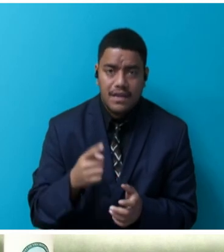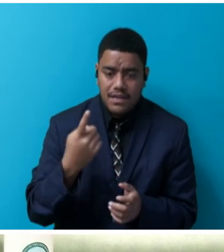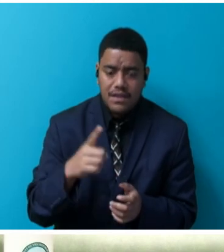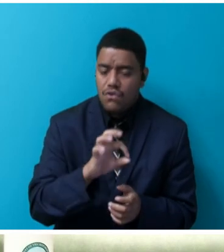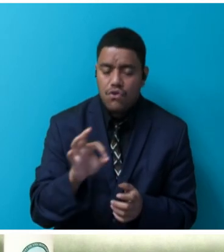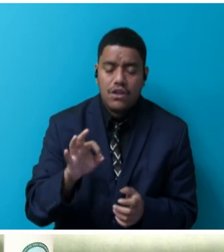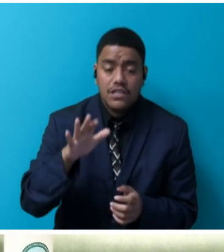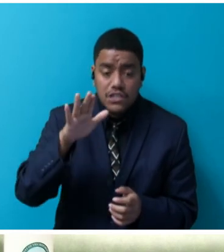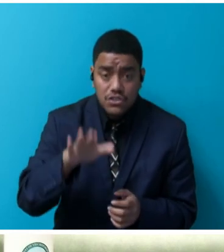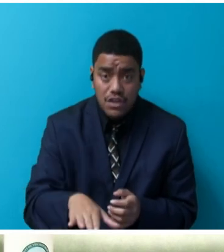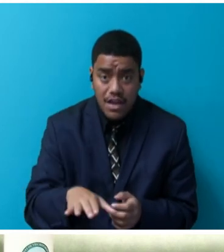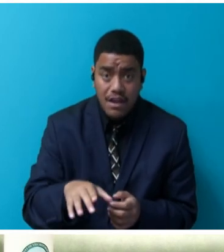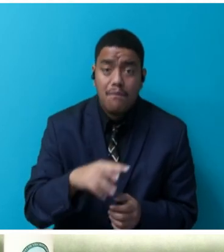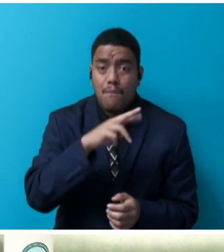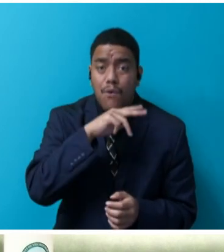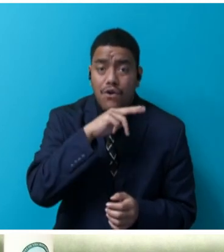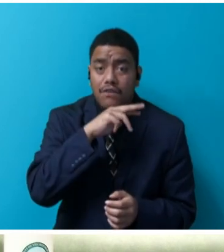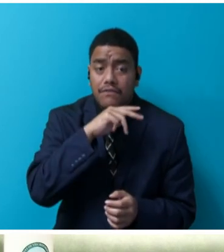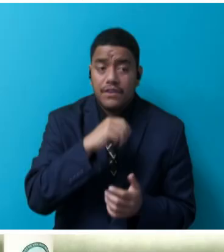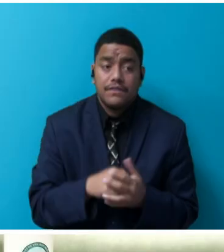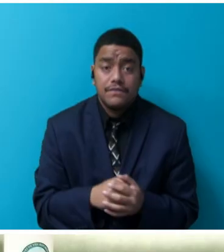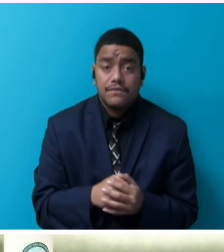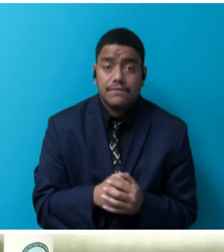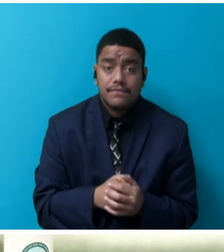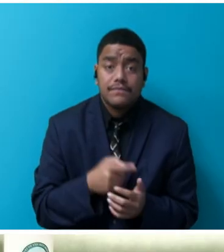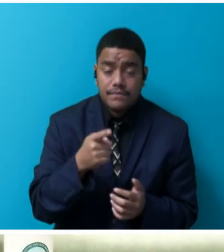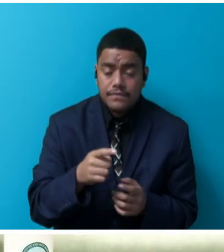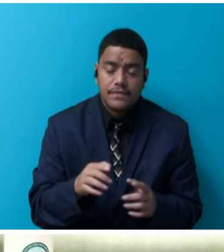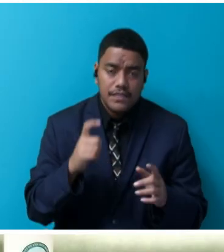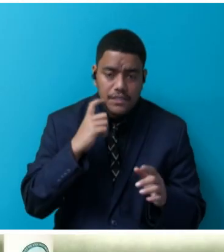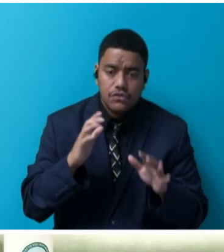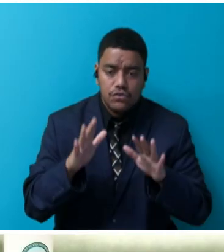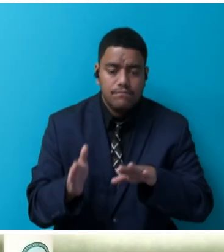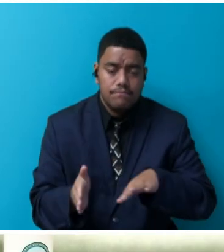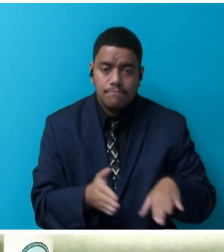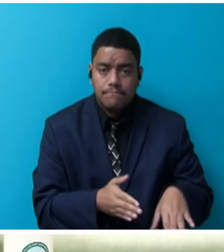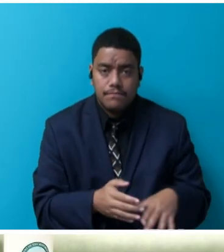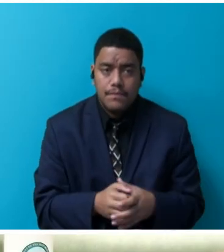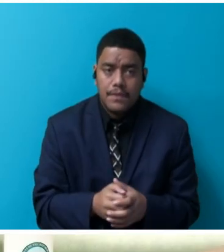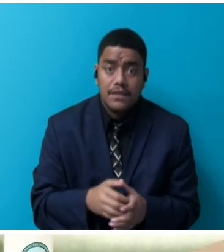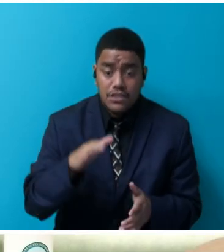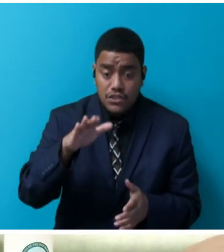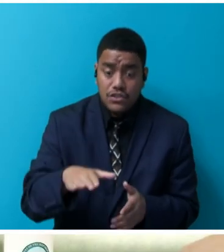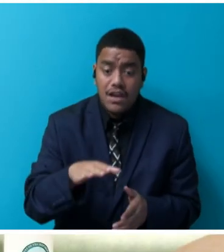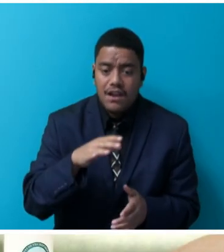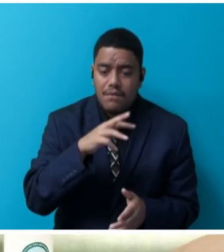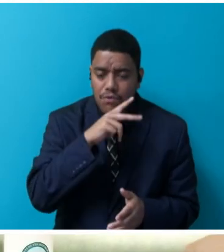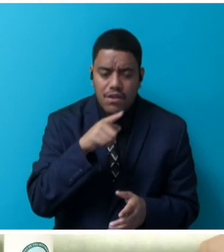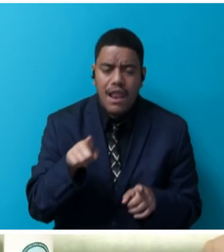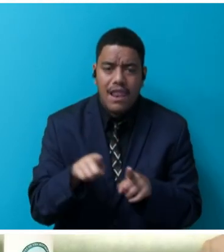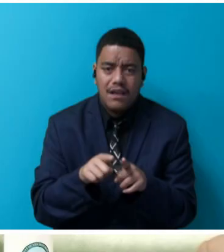And I request that we adopt this terminology as the term child pornography minimizes the